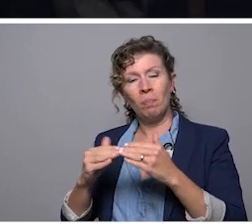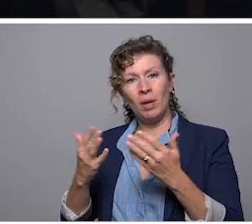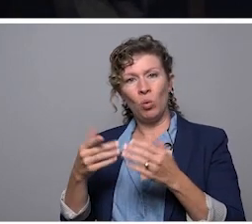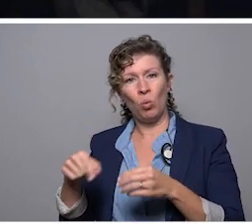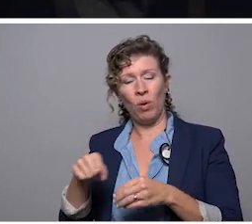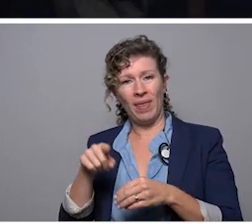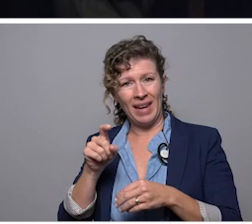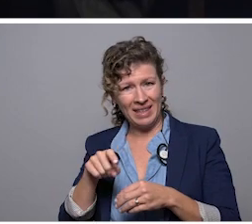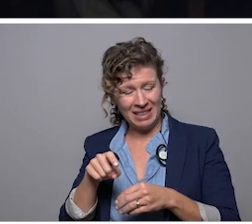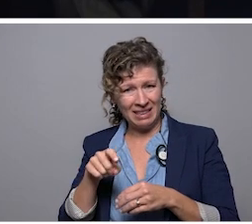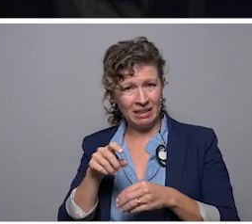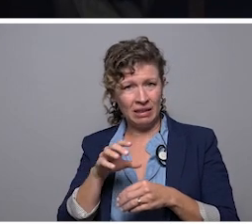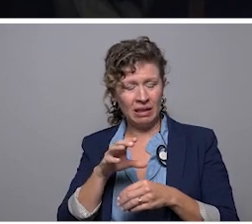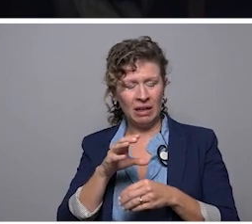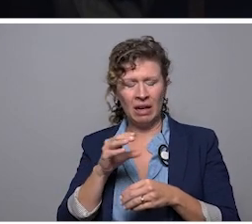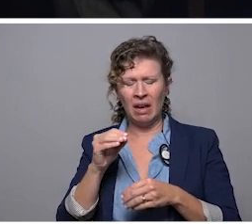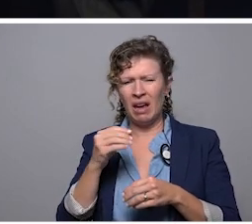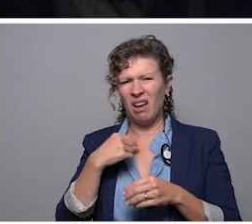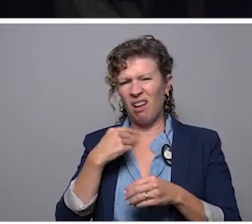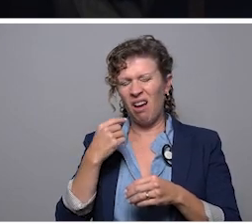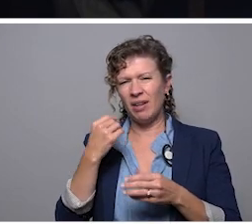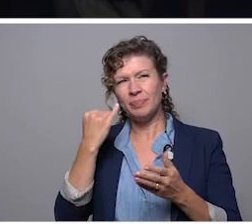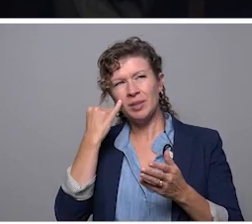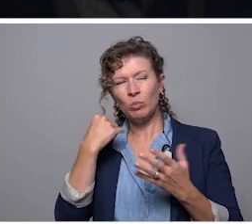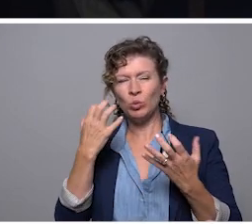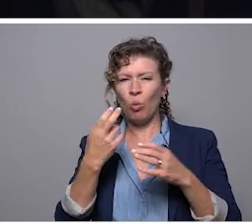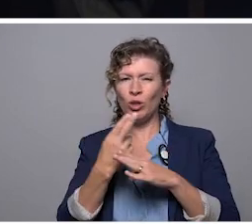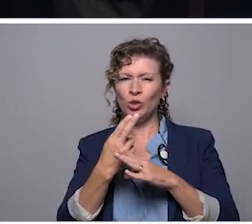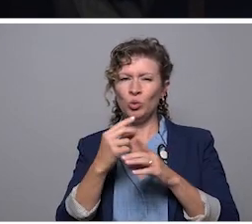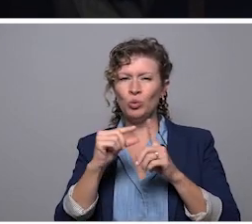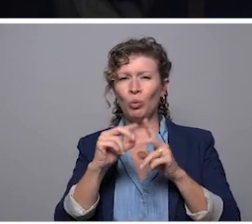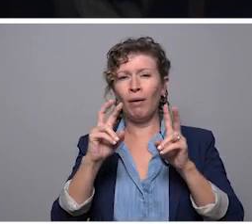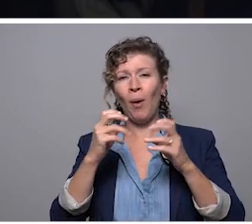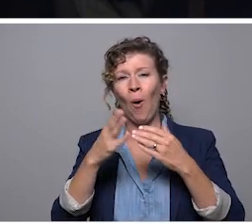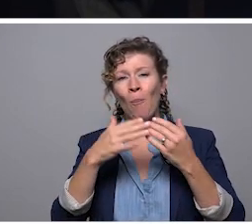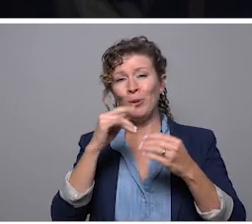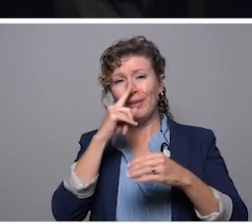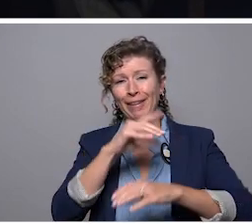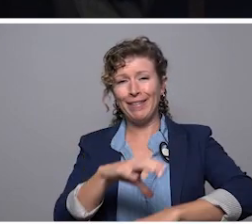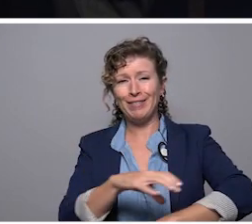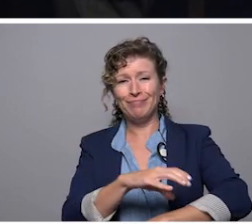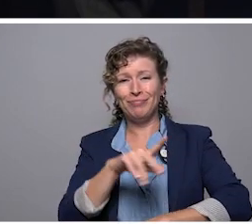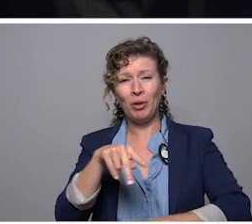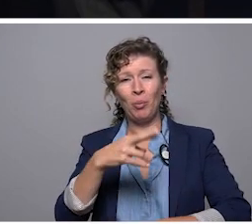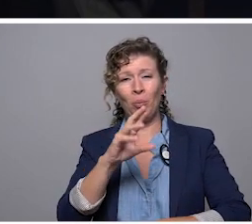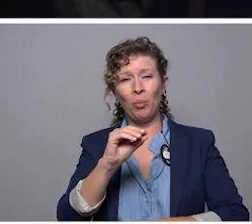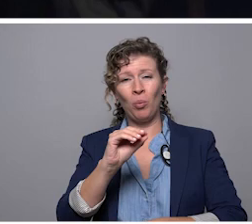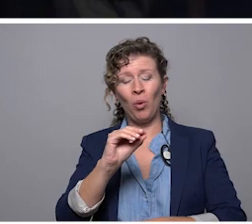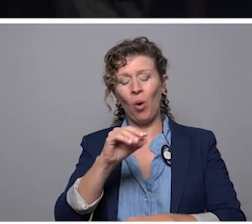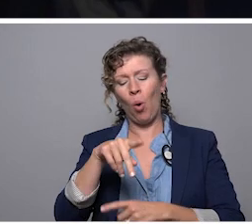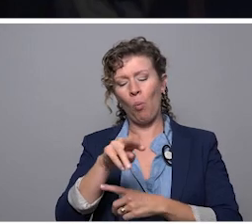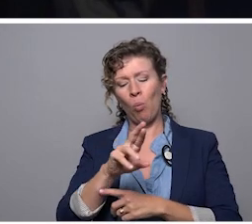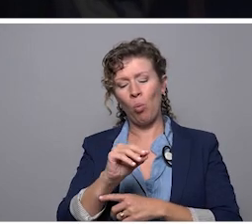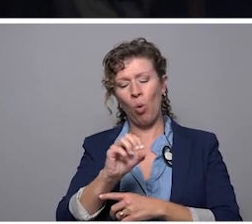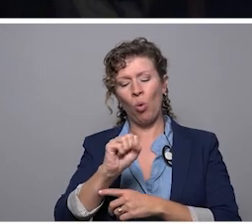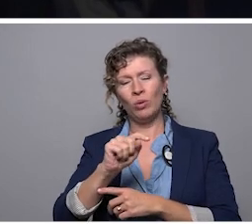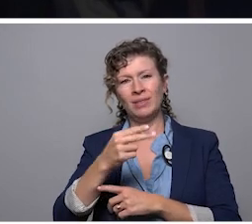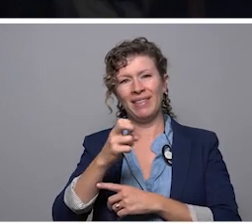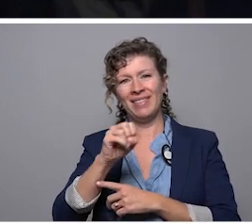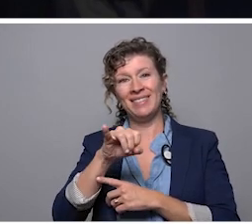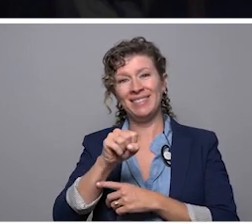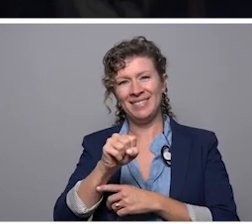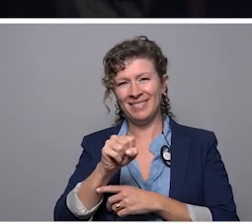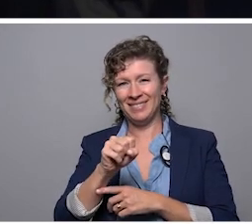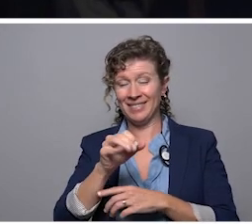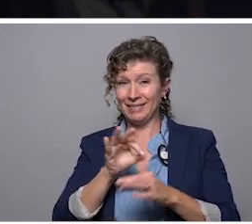need And I want to I suppose to use a term like a prosthesis instead of a tool Now